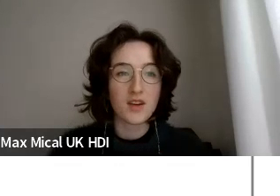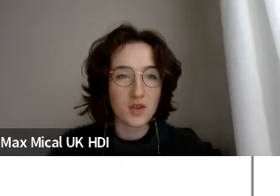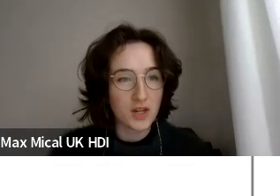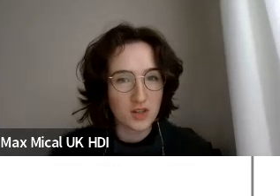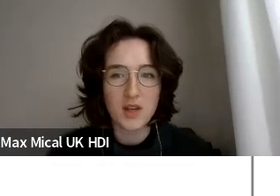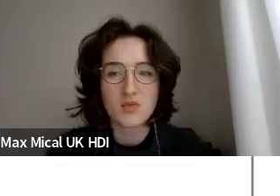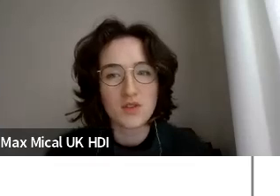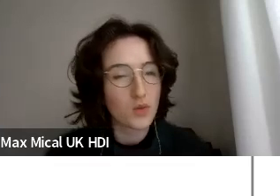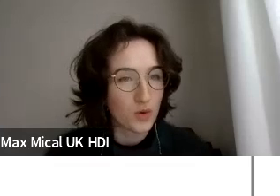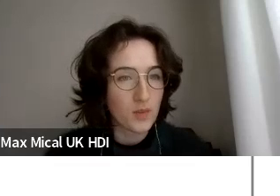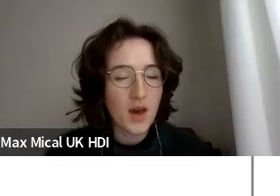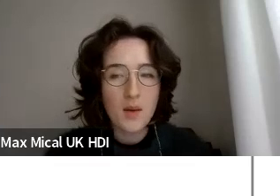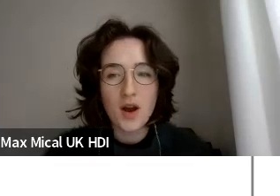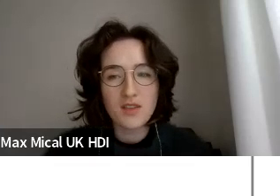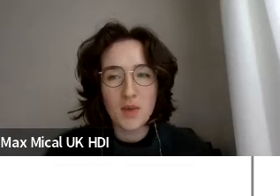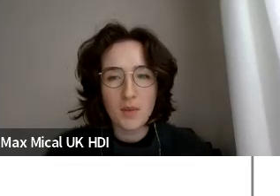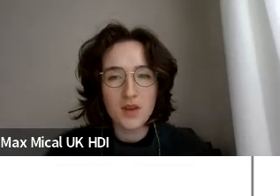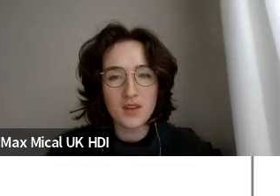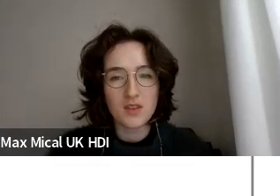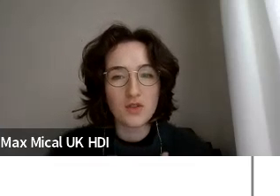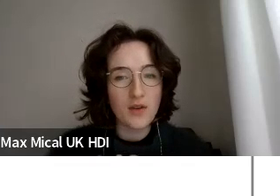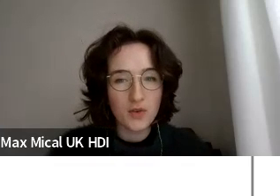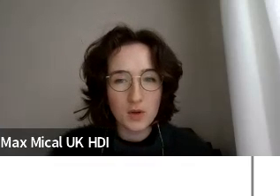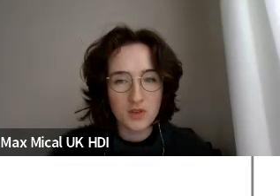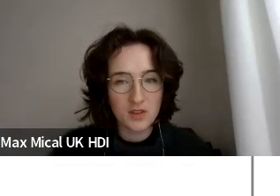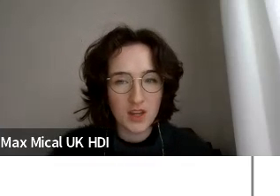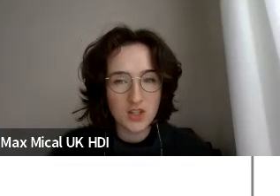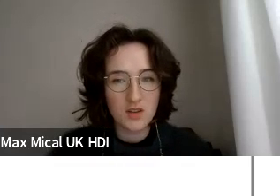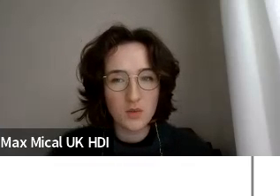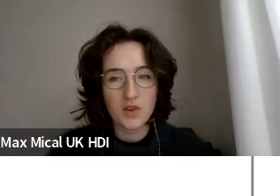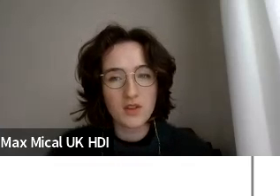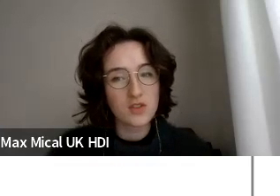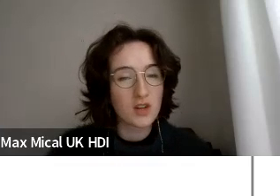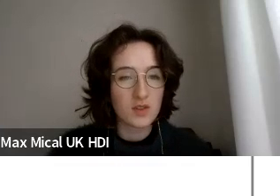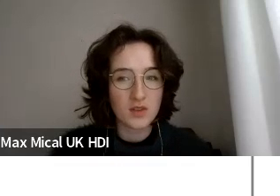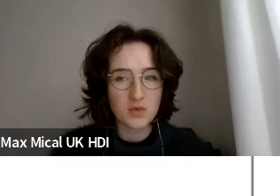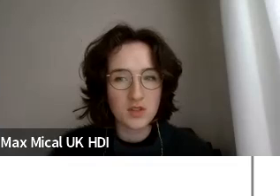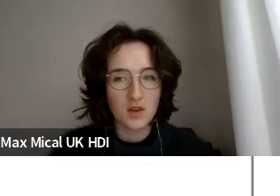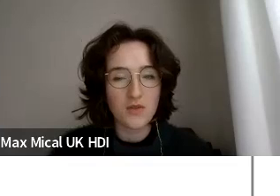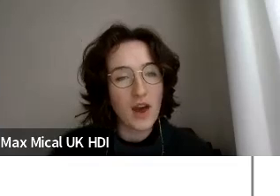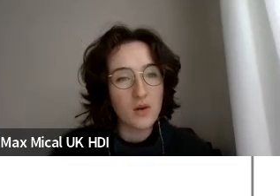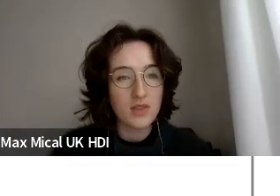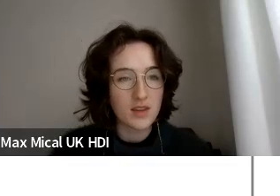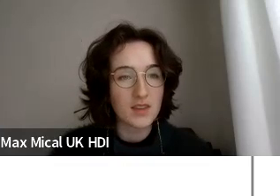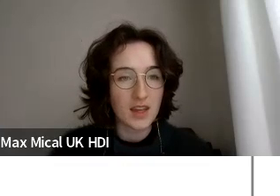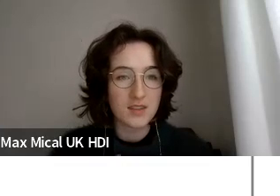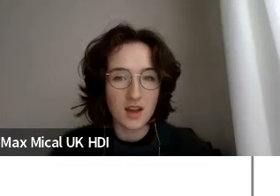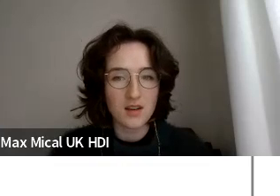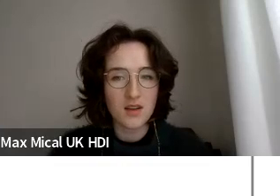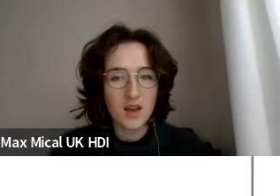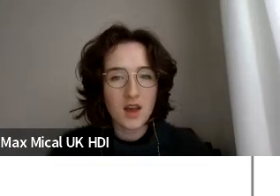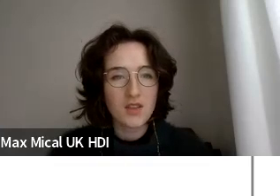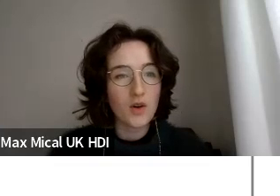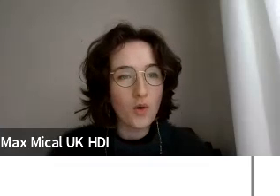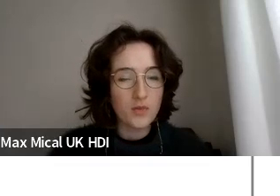mapping, another project management tool. Process mapping is the graphical representation with illustrated descriptions of how things get